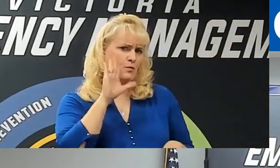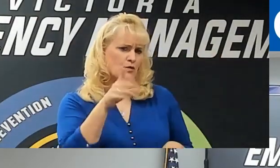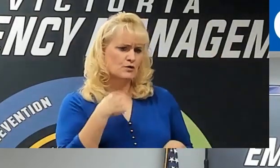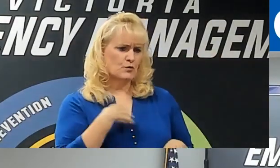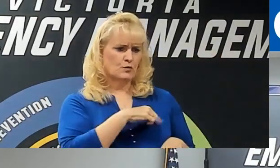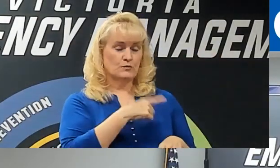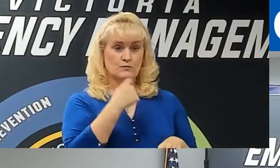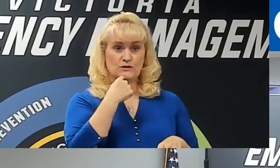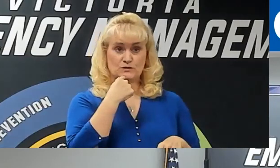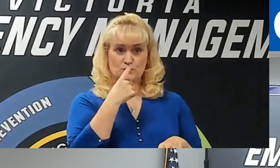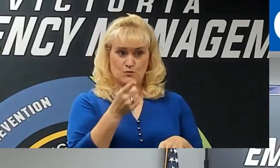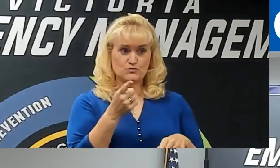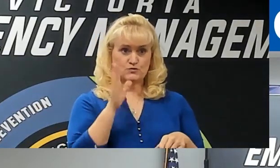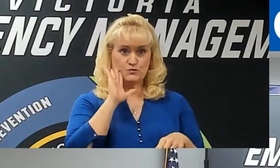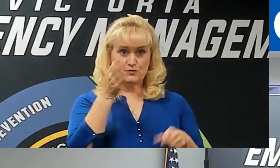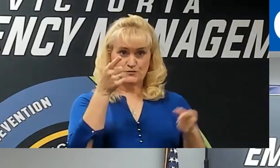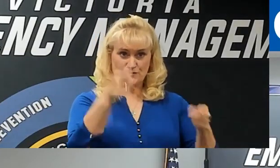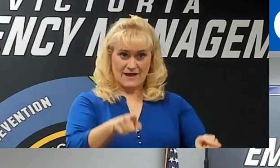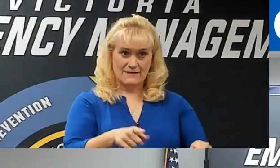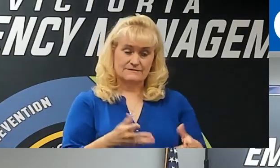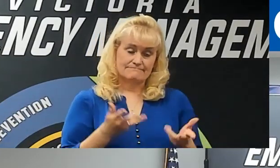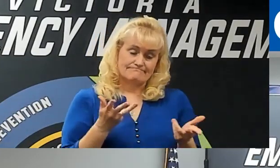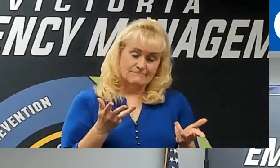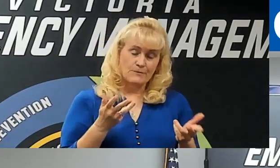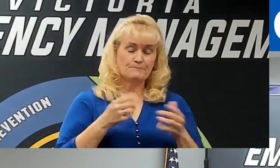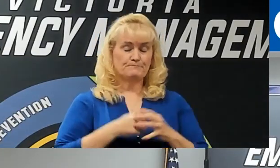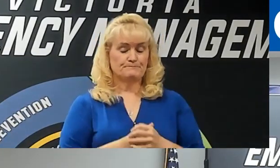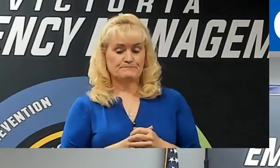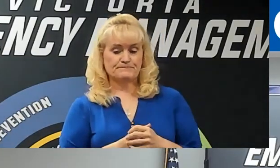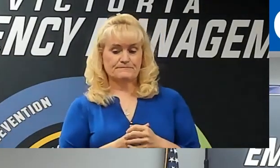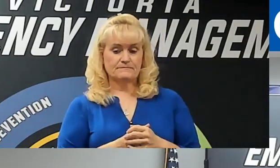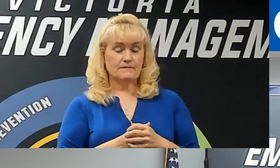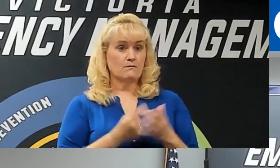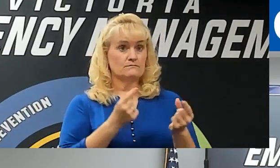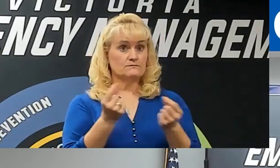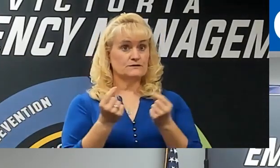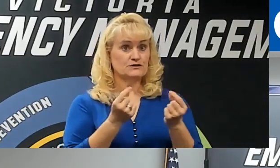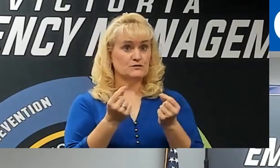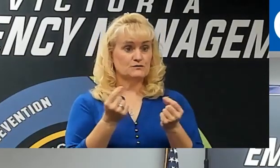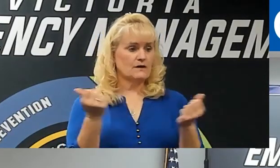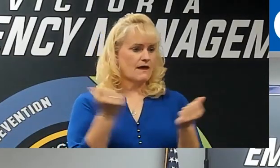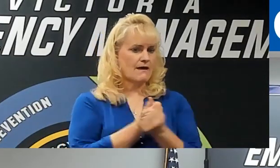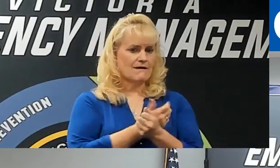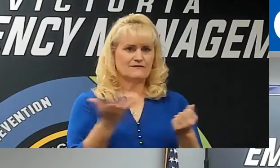happen, and that's just what it is. So what we need to do is we need to do everything we